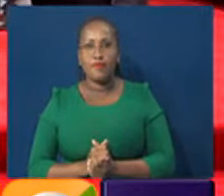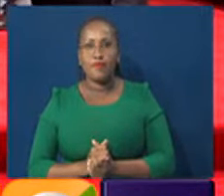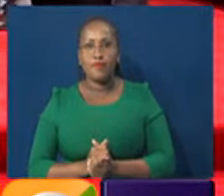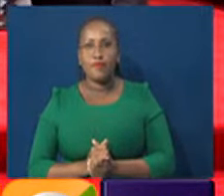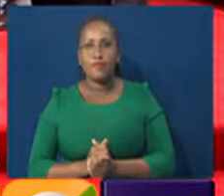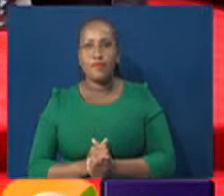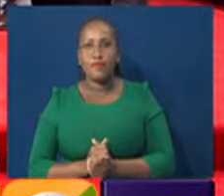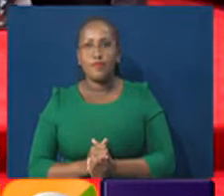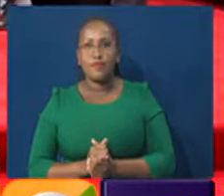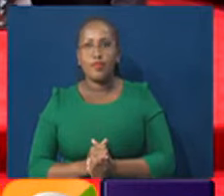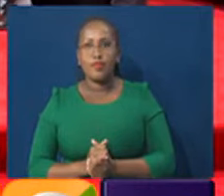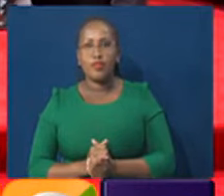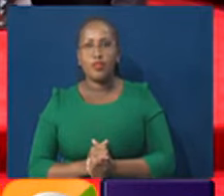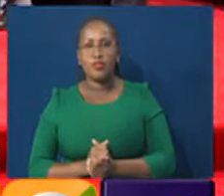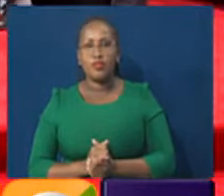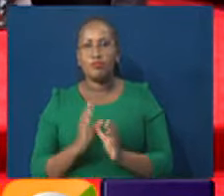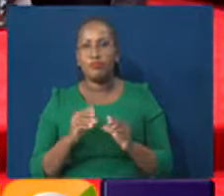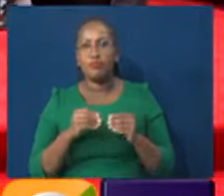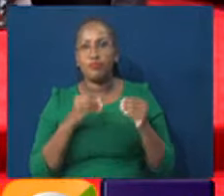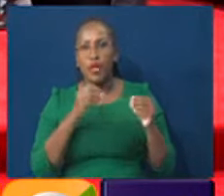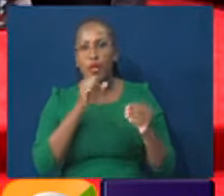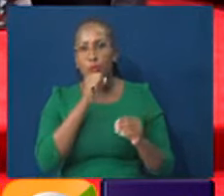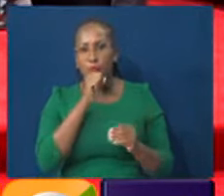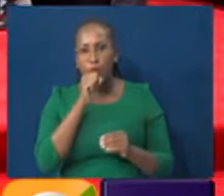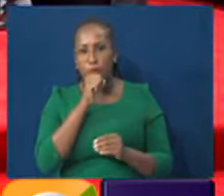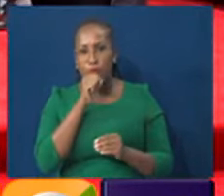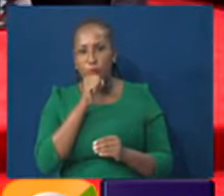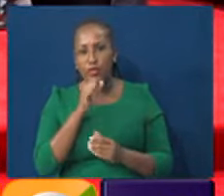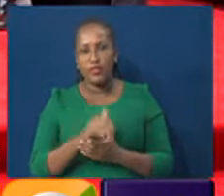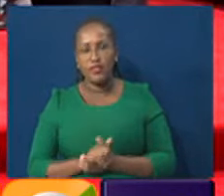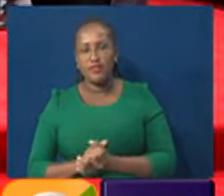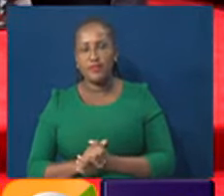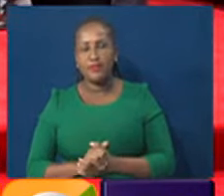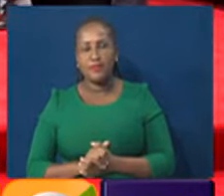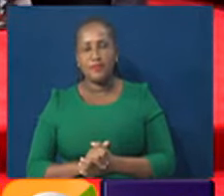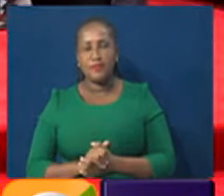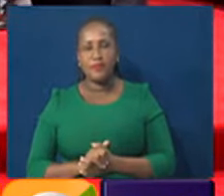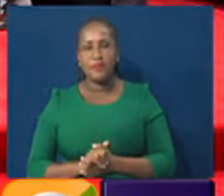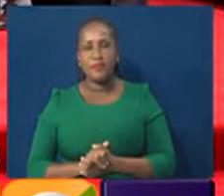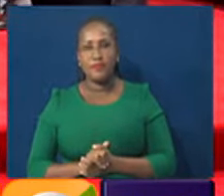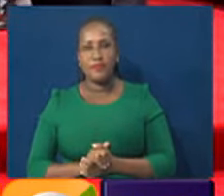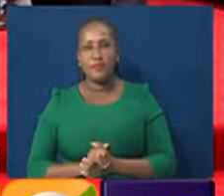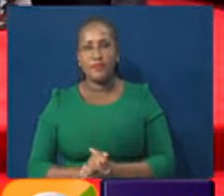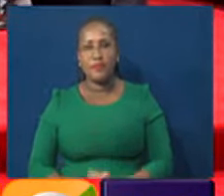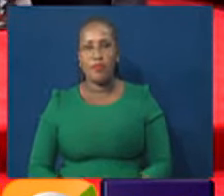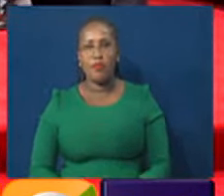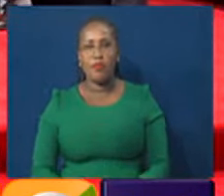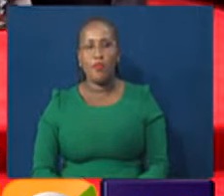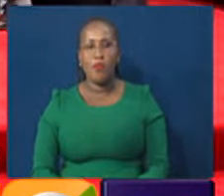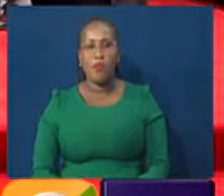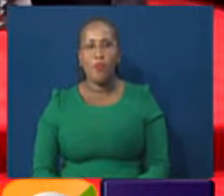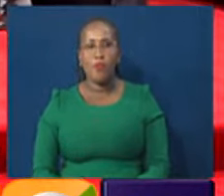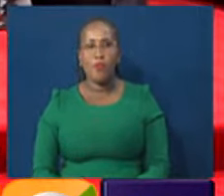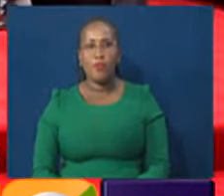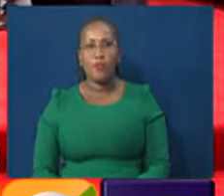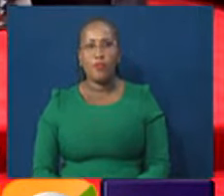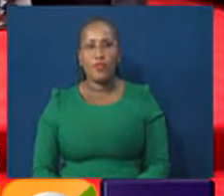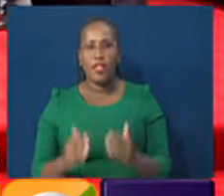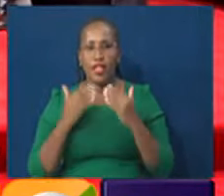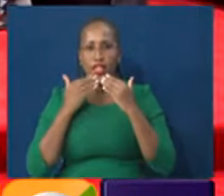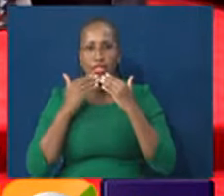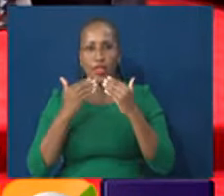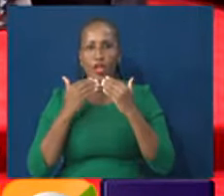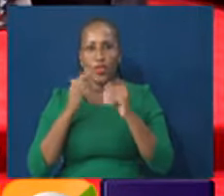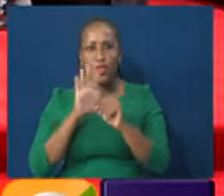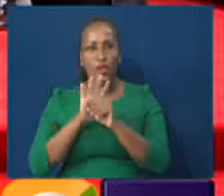Trevor. Okay, let me switch that microphone to you. Just pass the microphone back there for a bit. Yes. So thank you very much